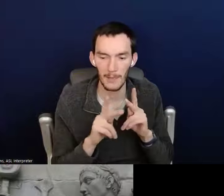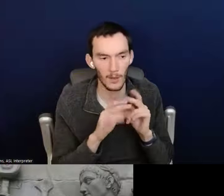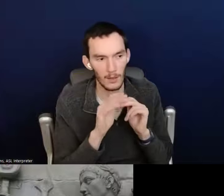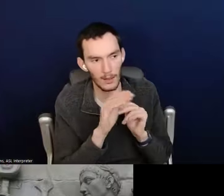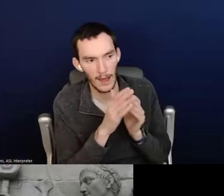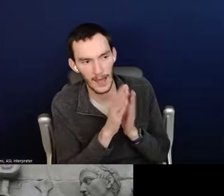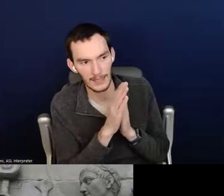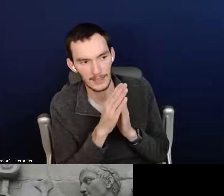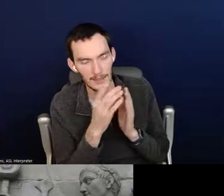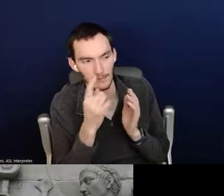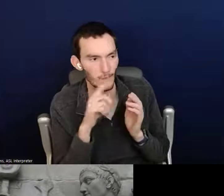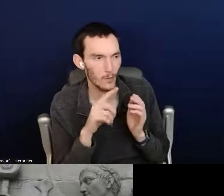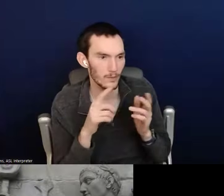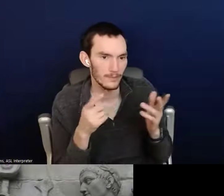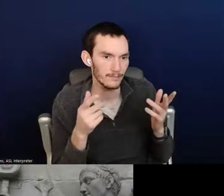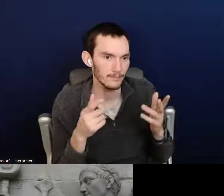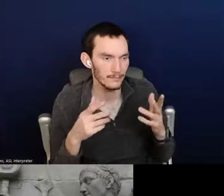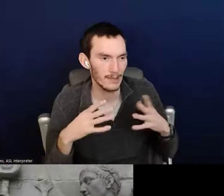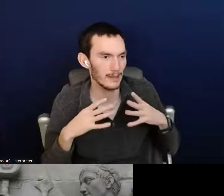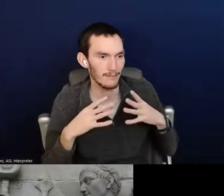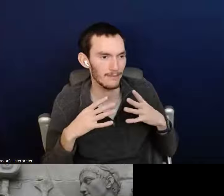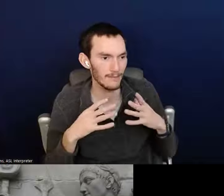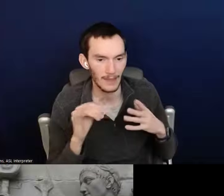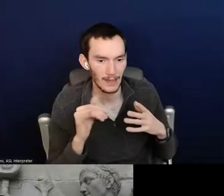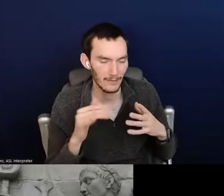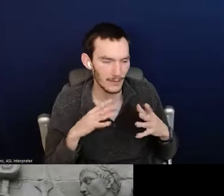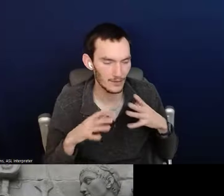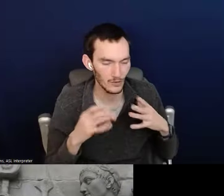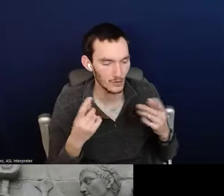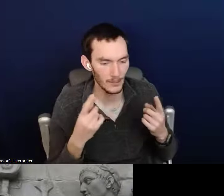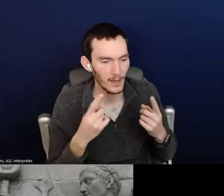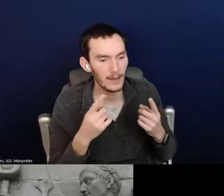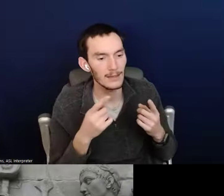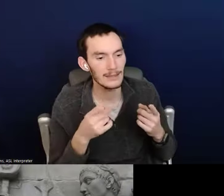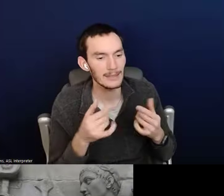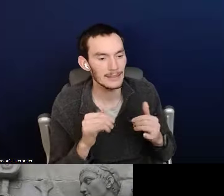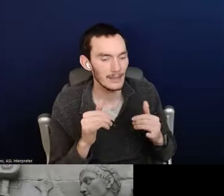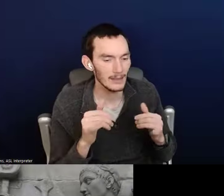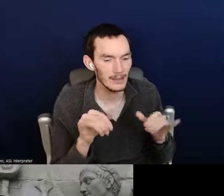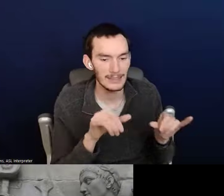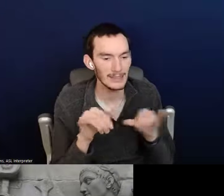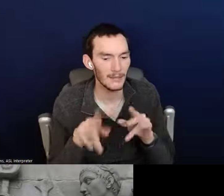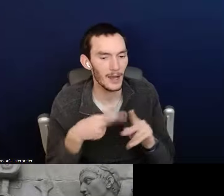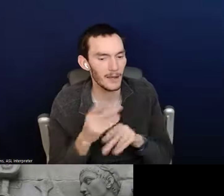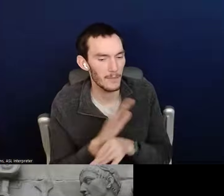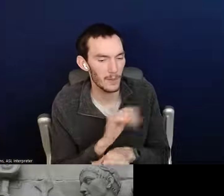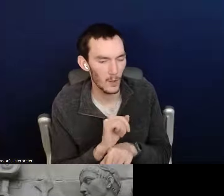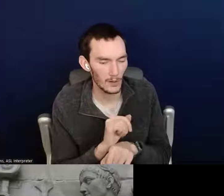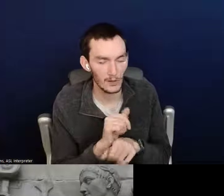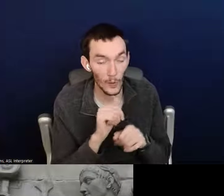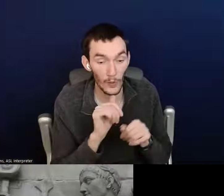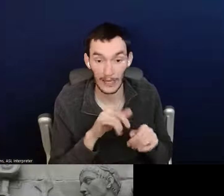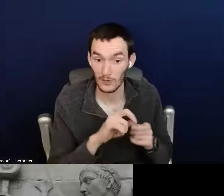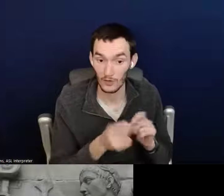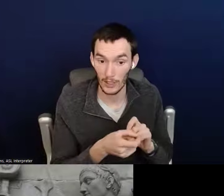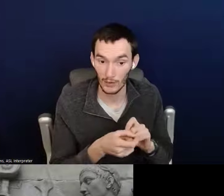for leave. Something as simple as that, like I want a vacation. Like you still have the same kind of paperwork. So that hasn't changed. The